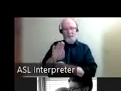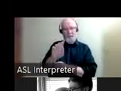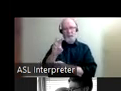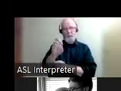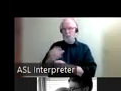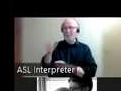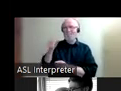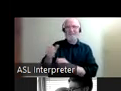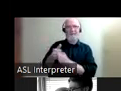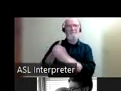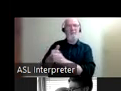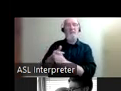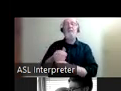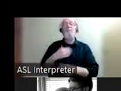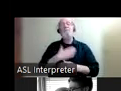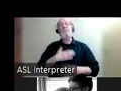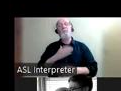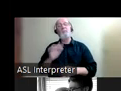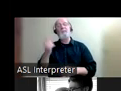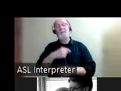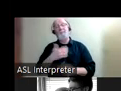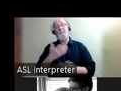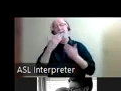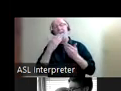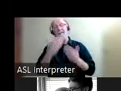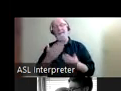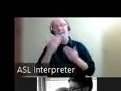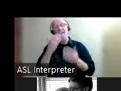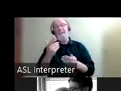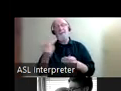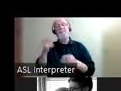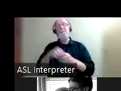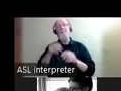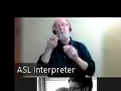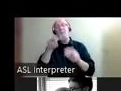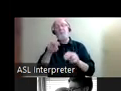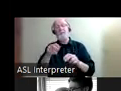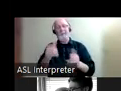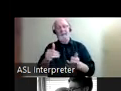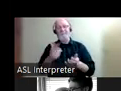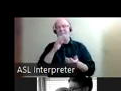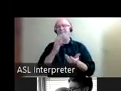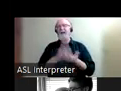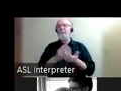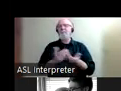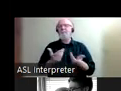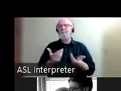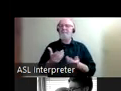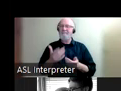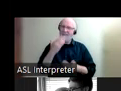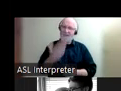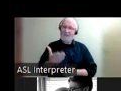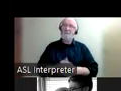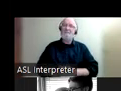hope everybody enjoys your day. And again, thank you so much for joining today's Just to Talk About. Thank